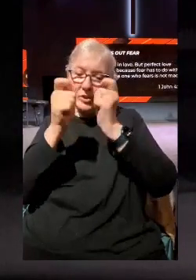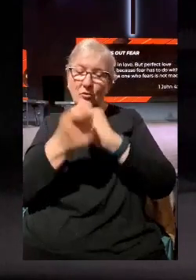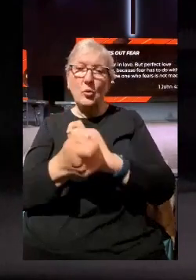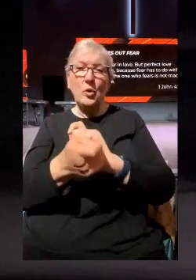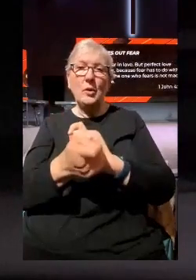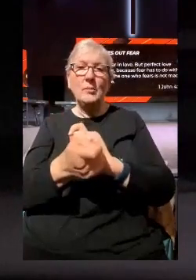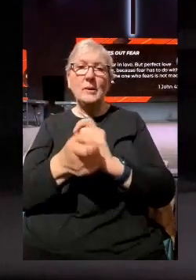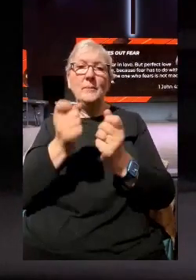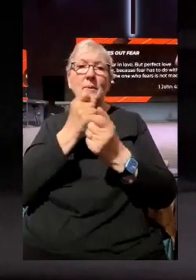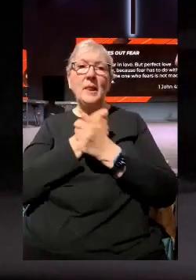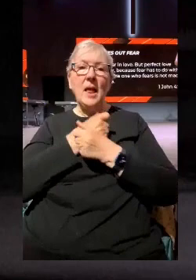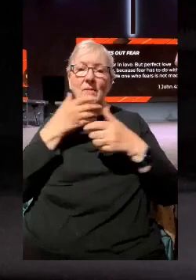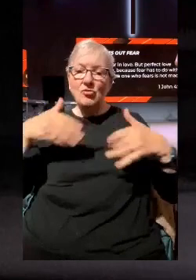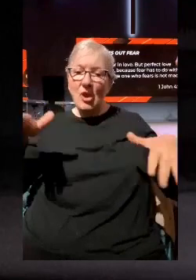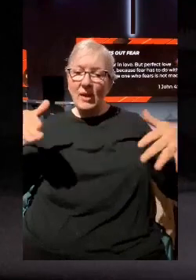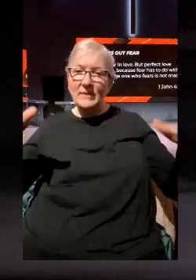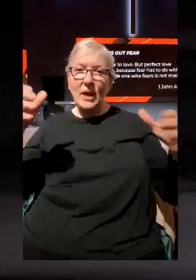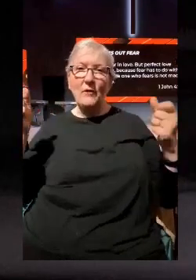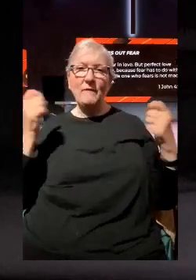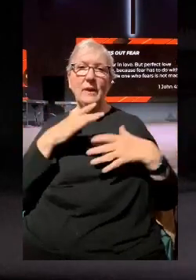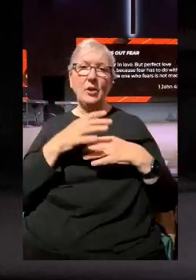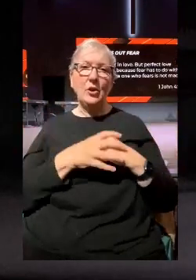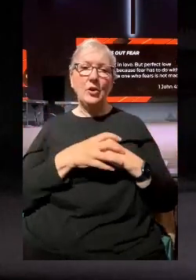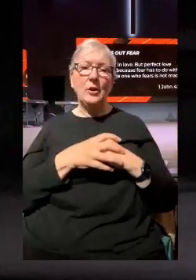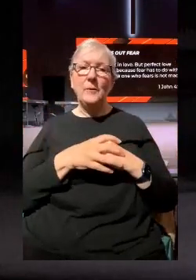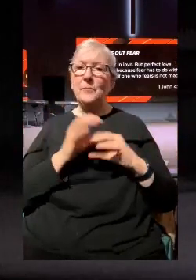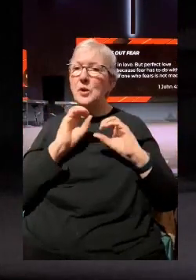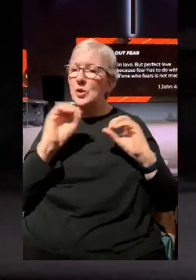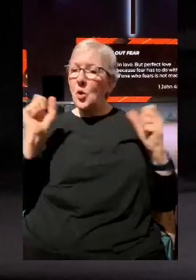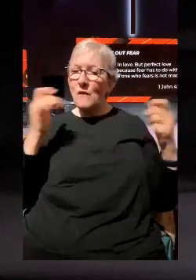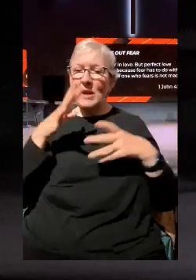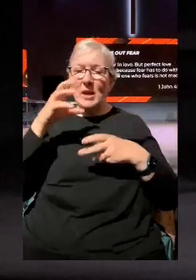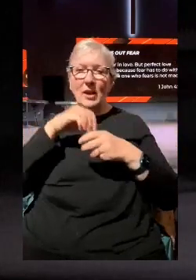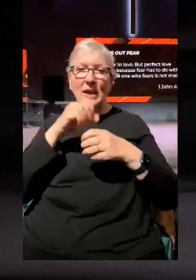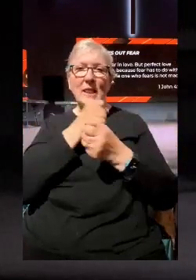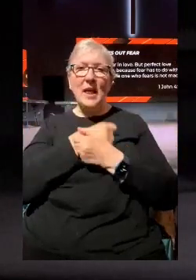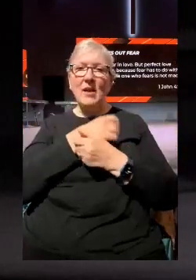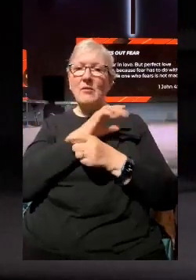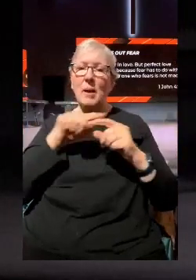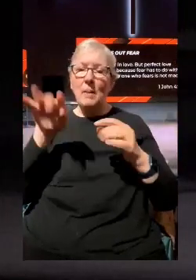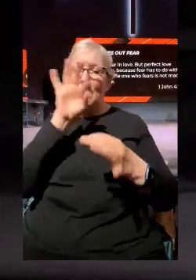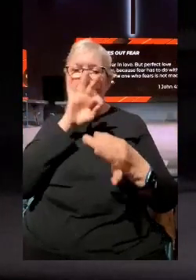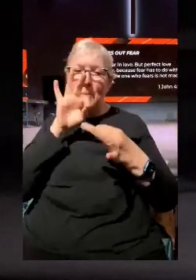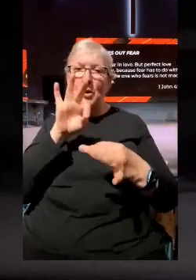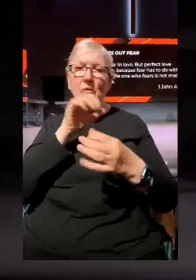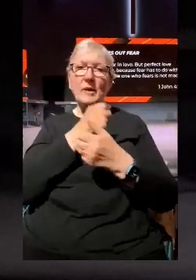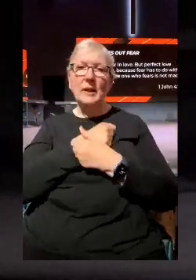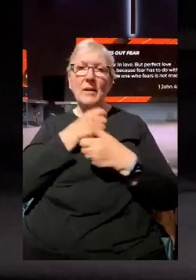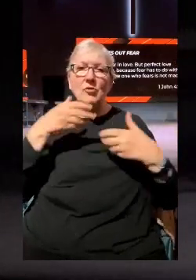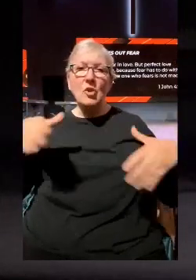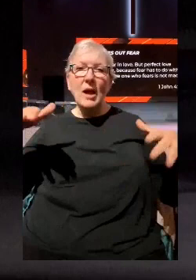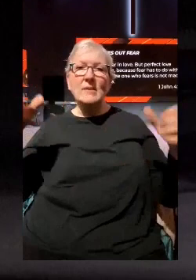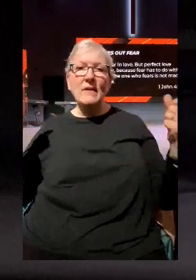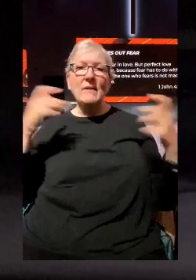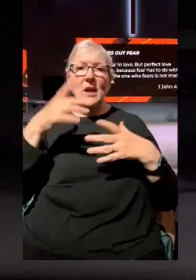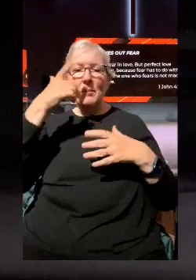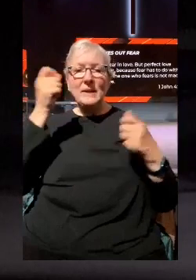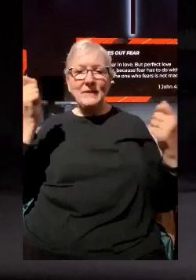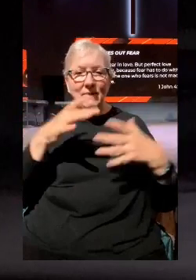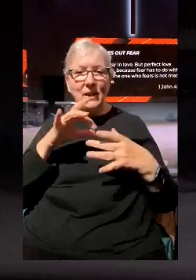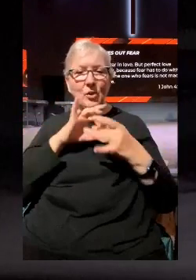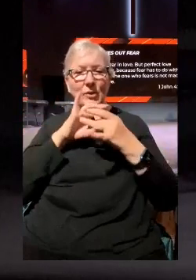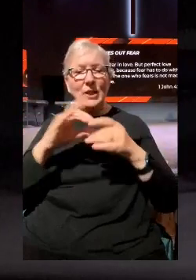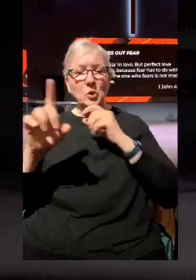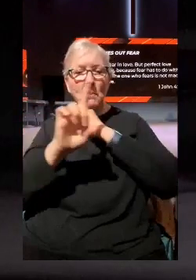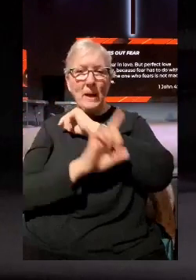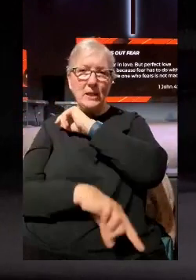fear. There is no fear in love, but perfect love drives out fear, because fear has to do with punishment.